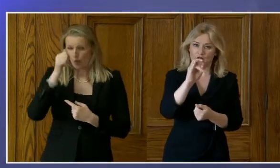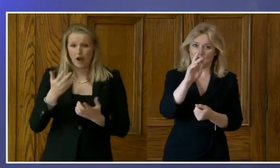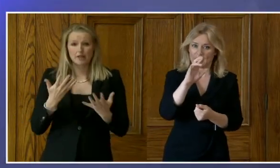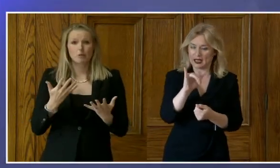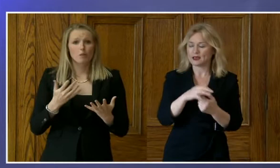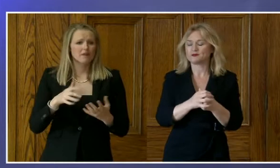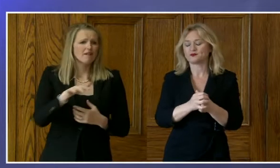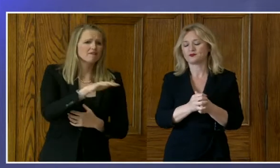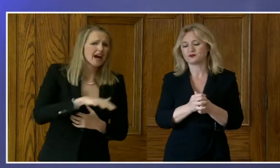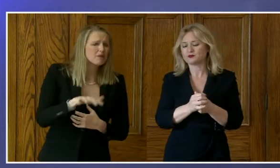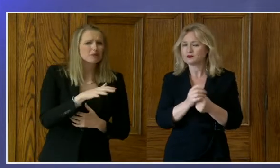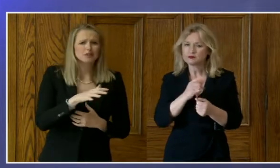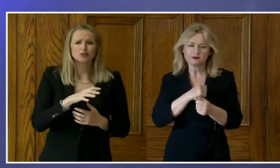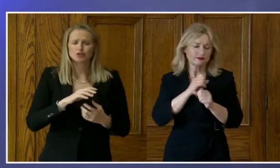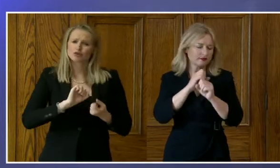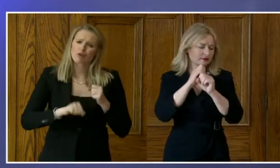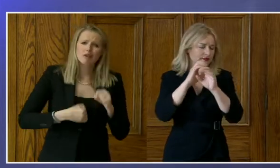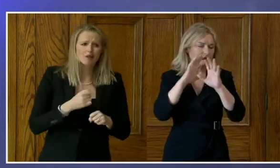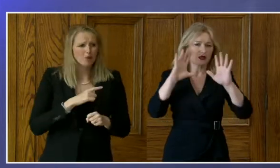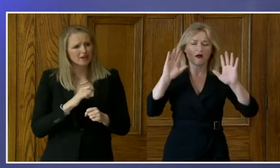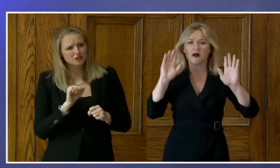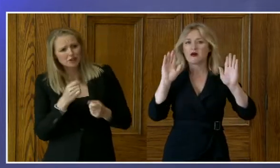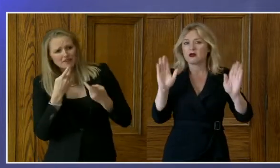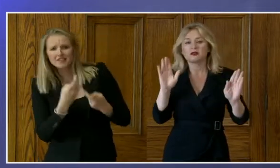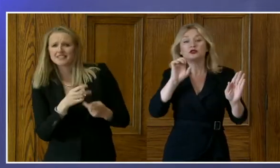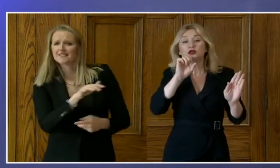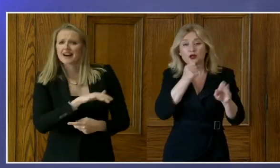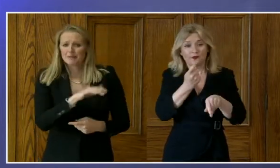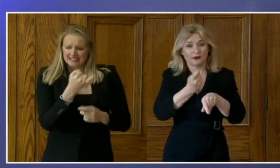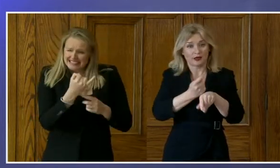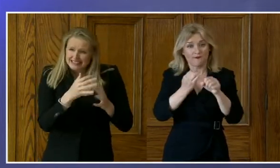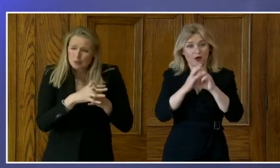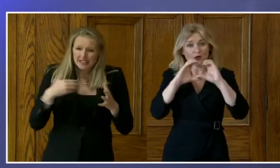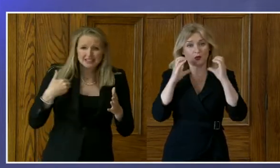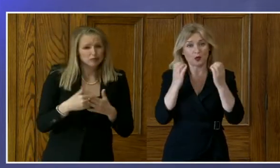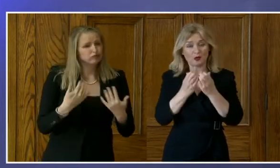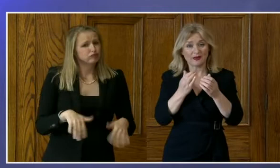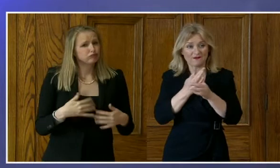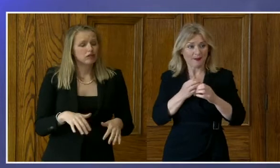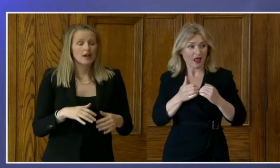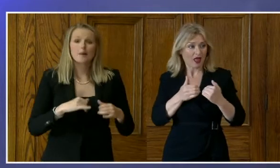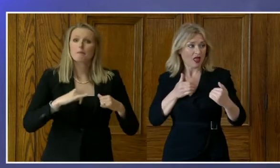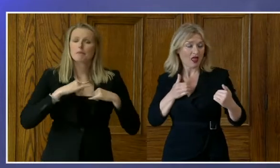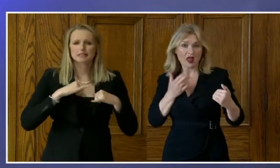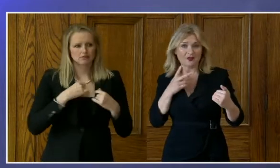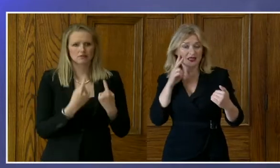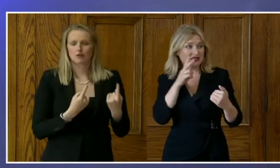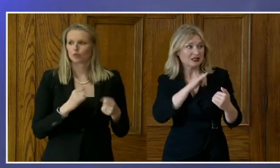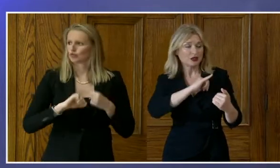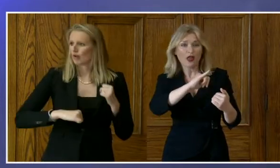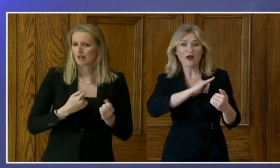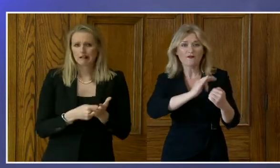for families that haven't got to see each other over the past 6 weeks, and obviously for businesses that are really struggling